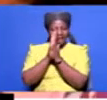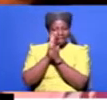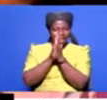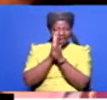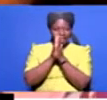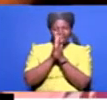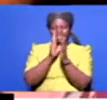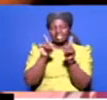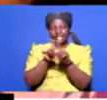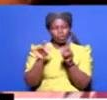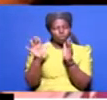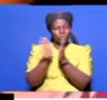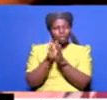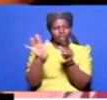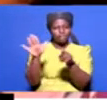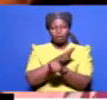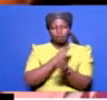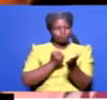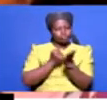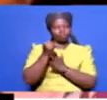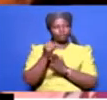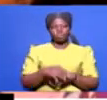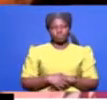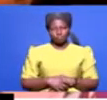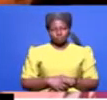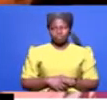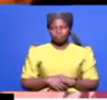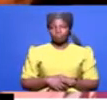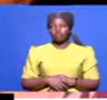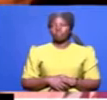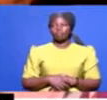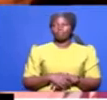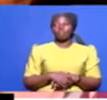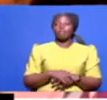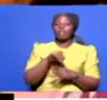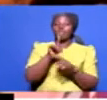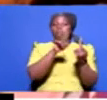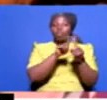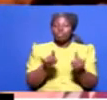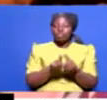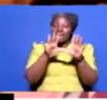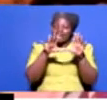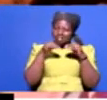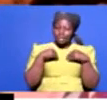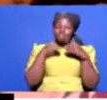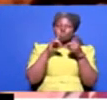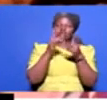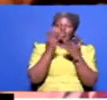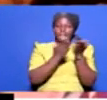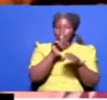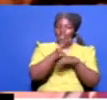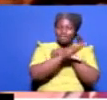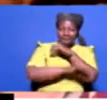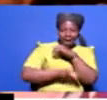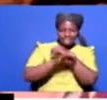integrity. In fidelity to our shared humanity, he heeded the call to serve his country and never looked